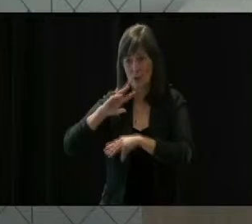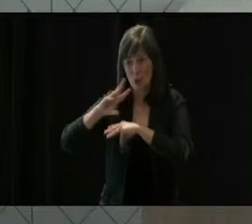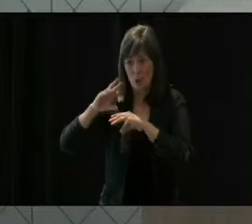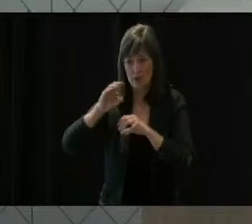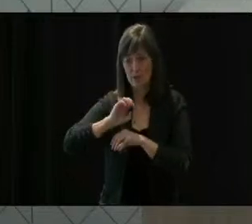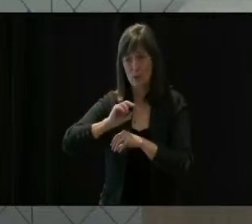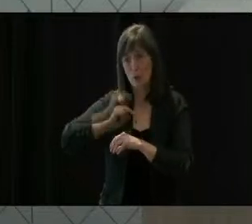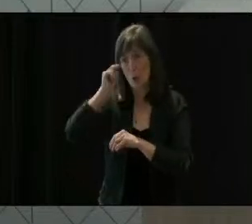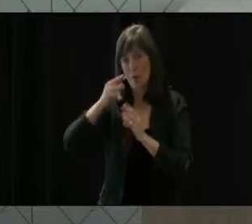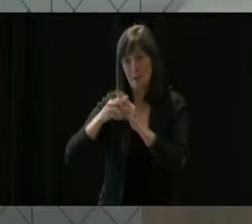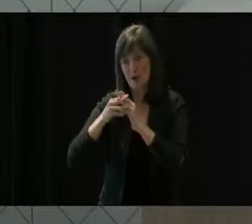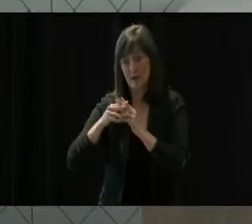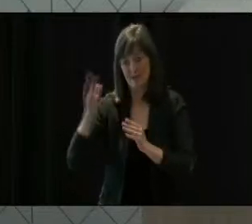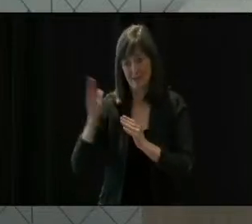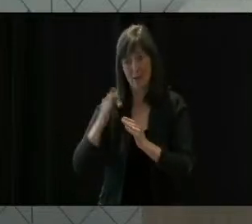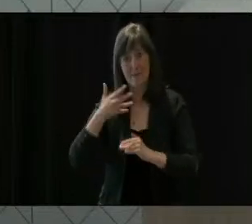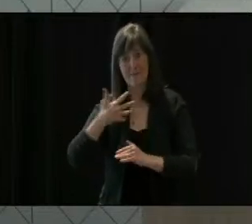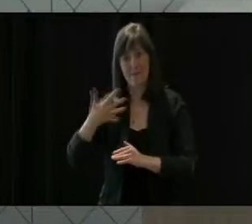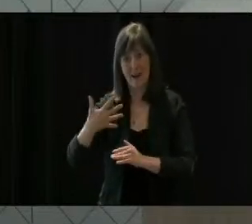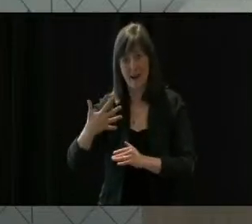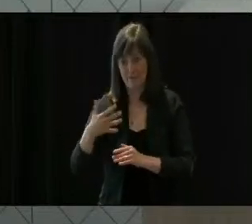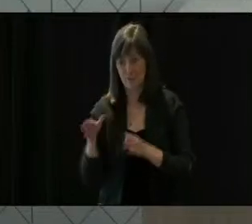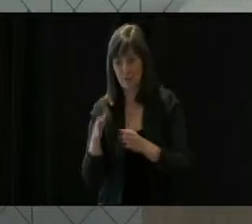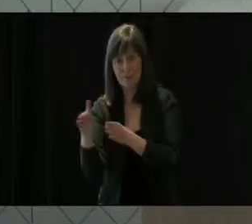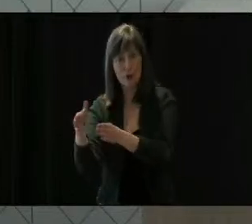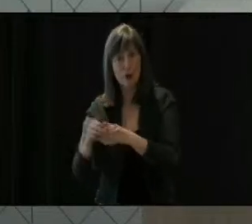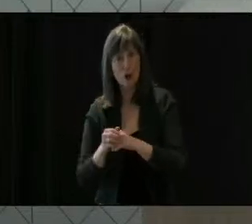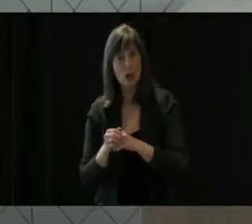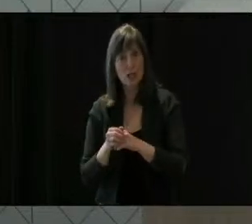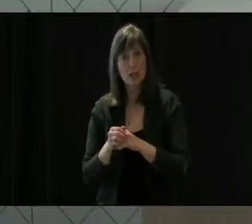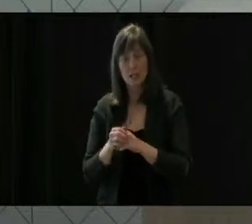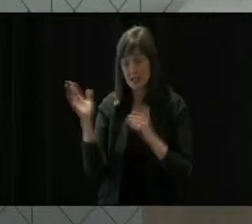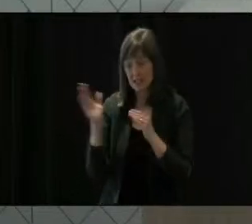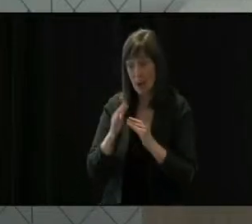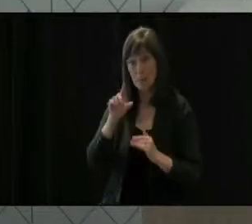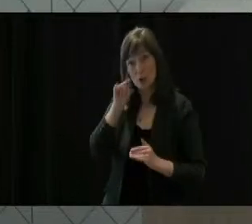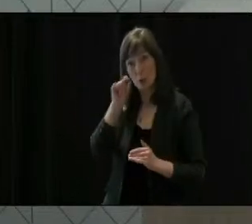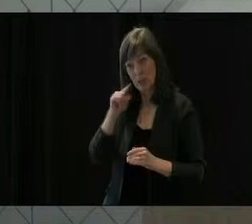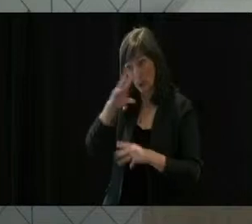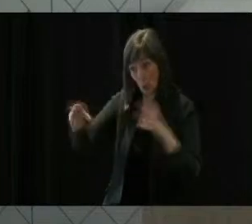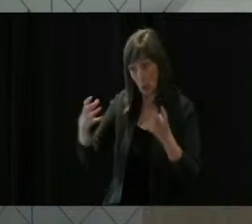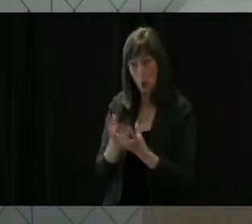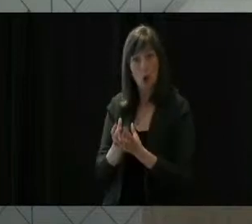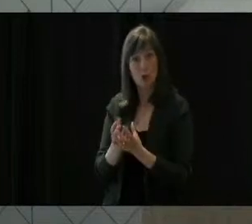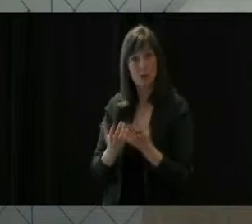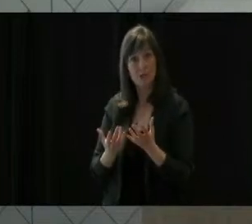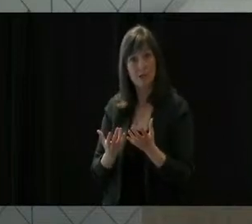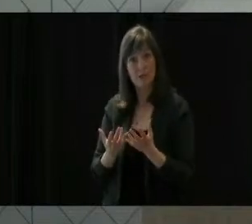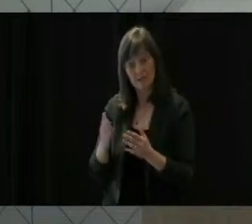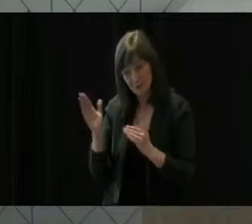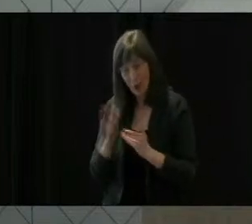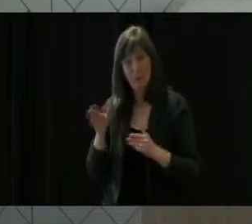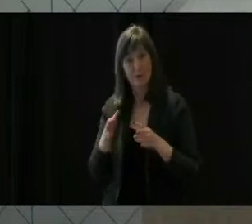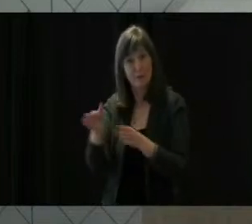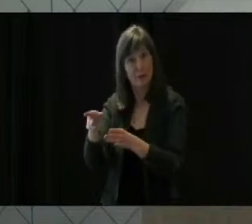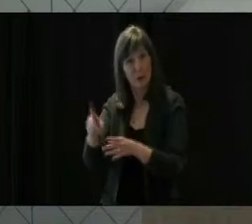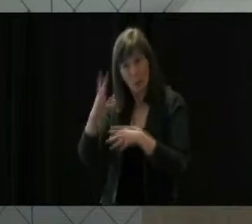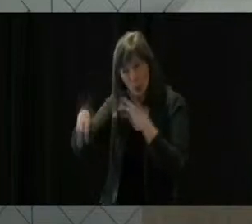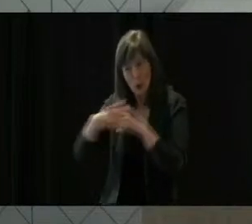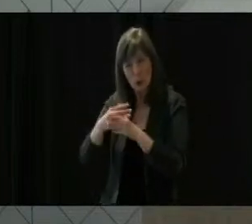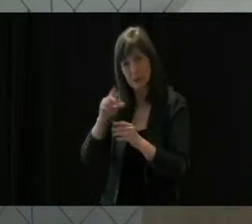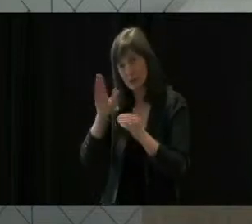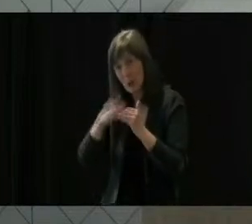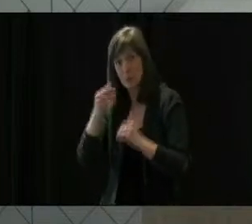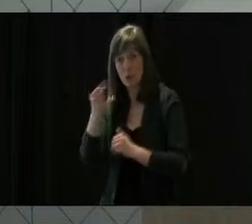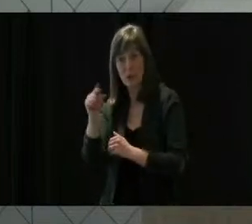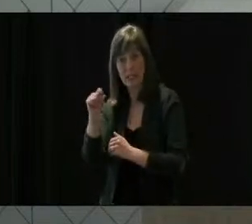world. It is green, clean, hydroelectric. It is, you know,